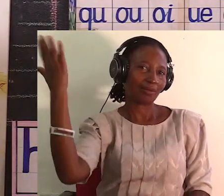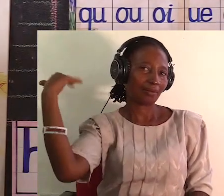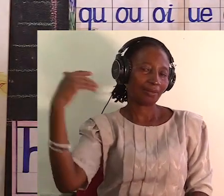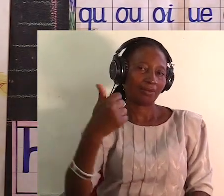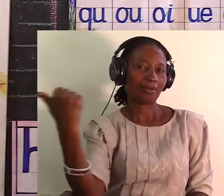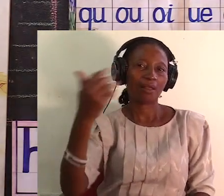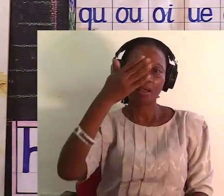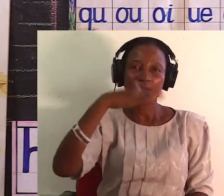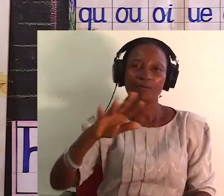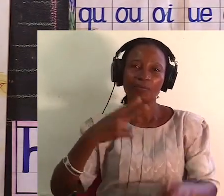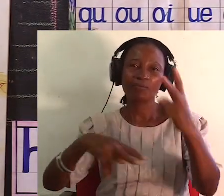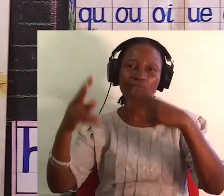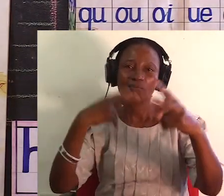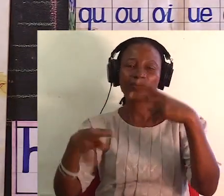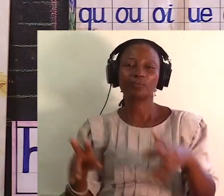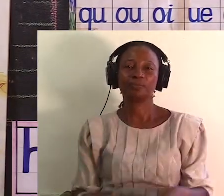from the story?